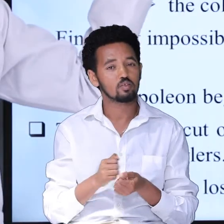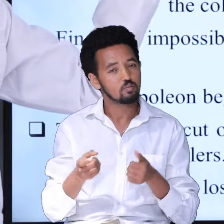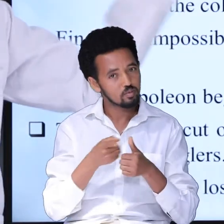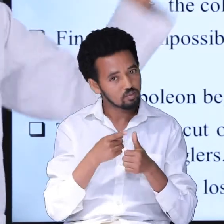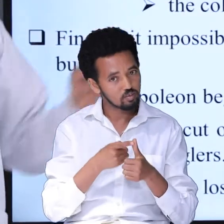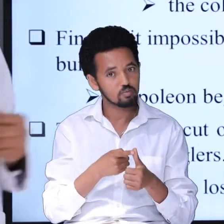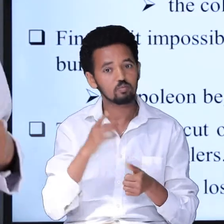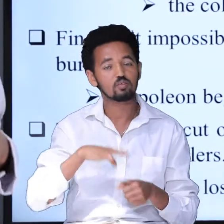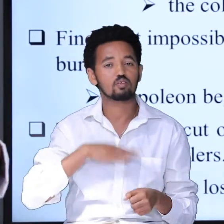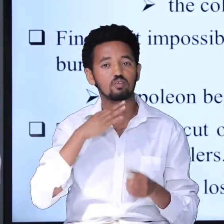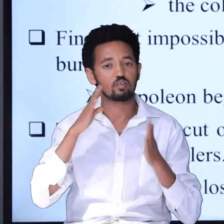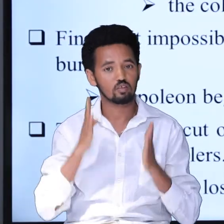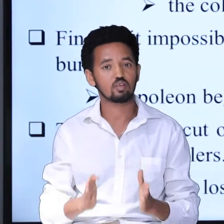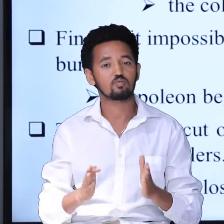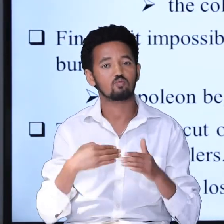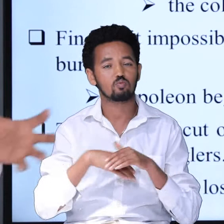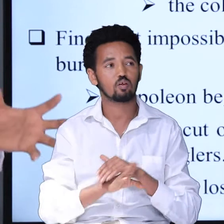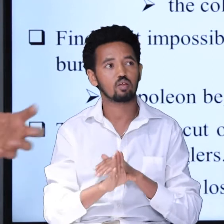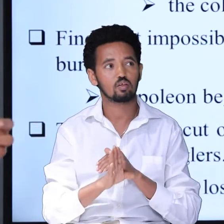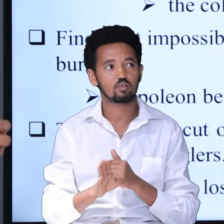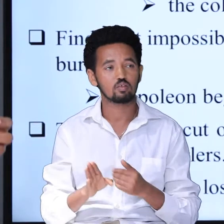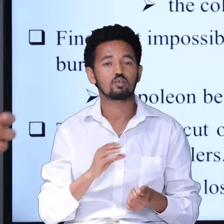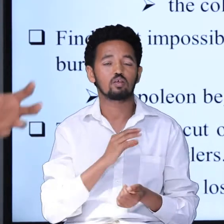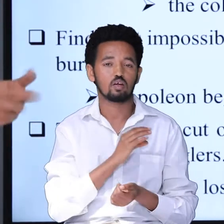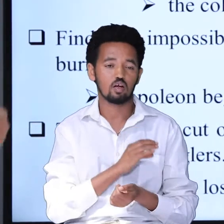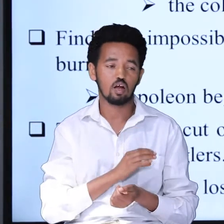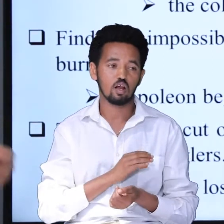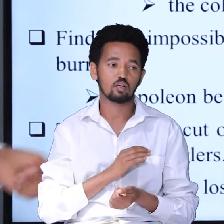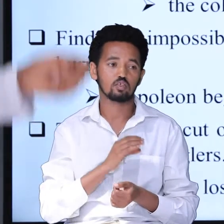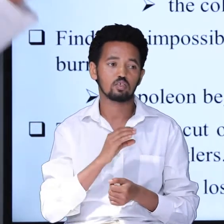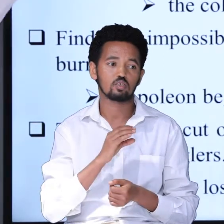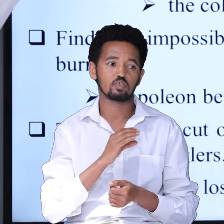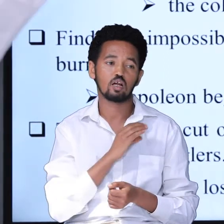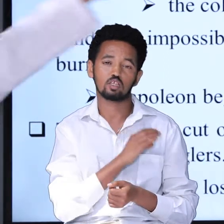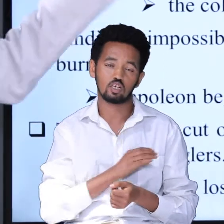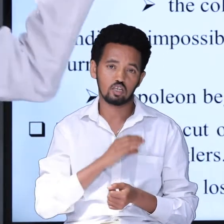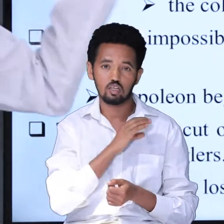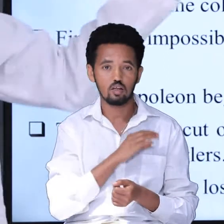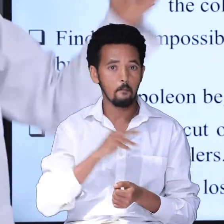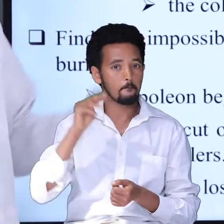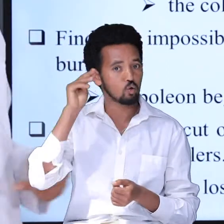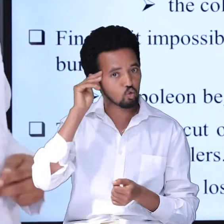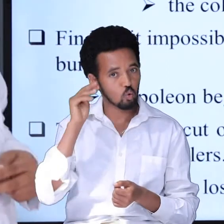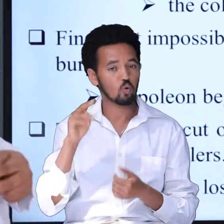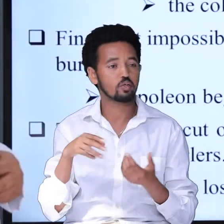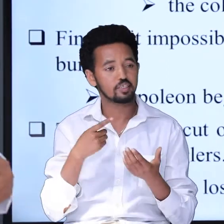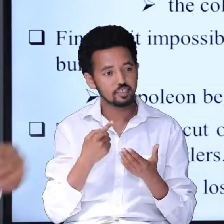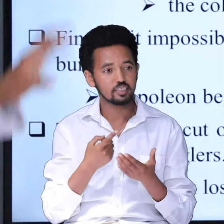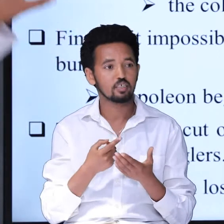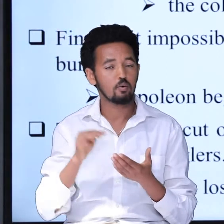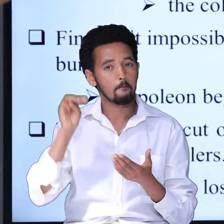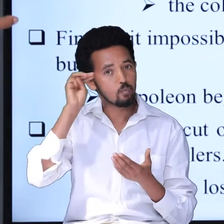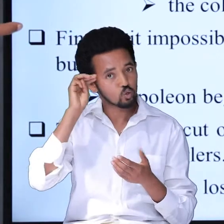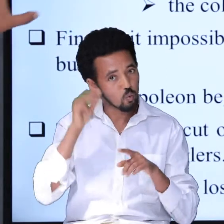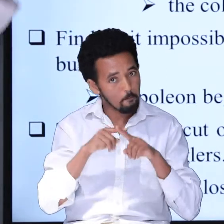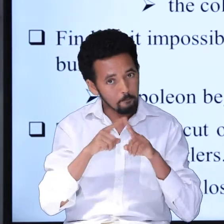he was successful in capturing Moscow. He defeated the Russian army and captured Moscow.